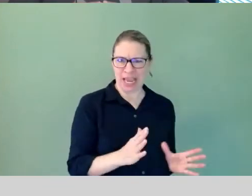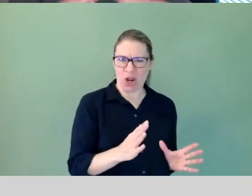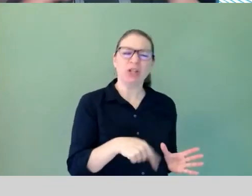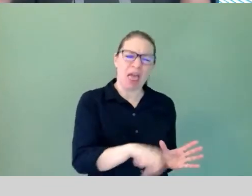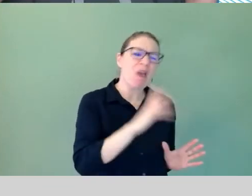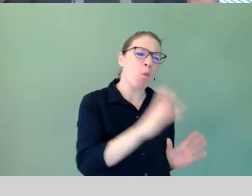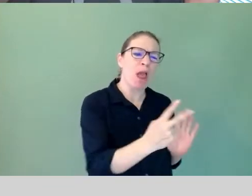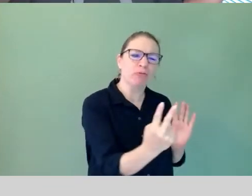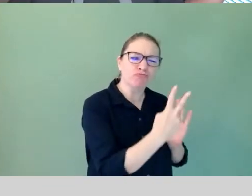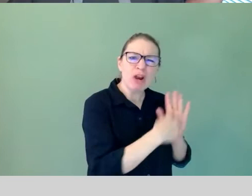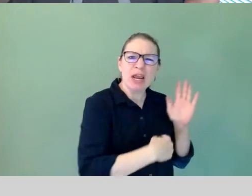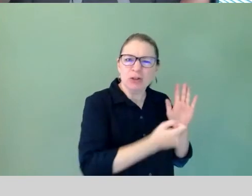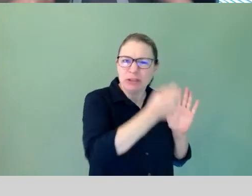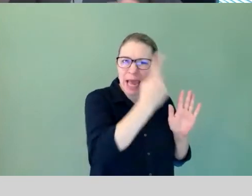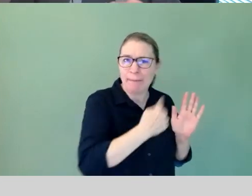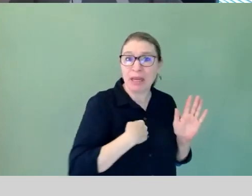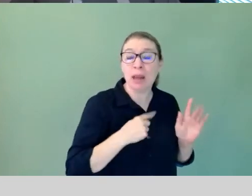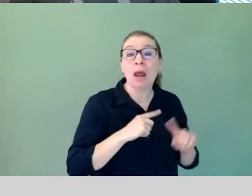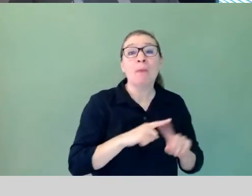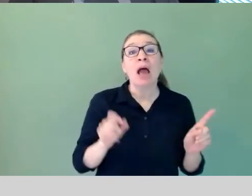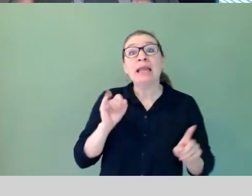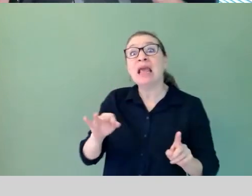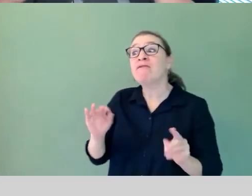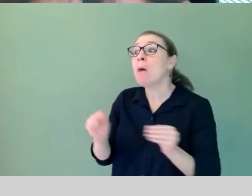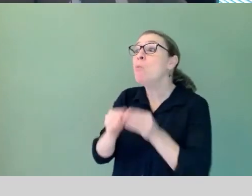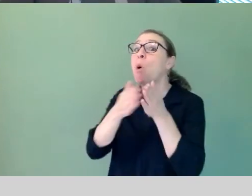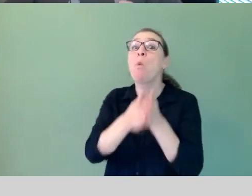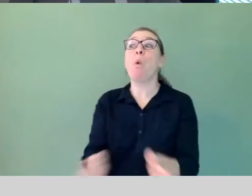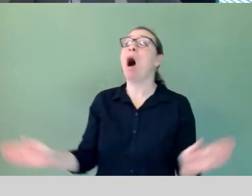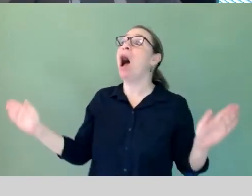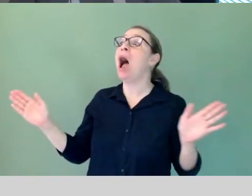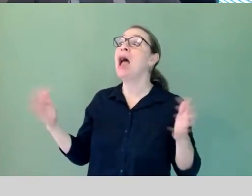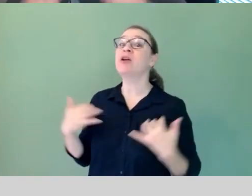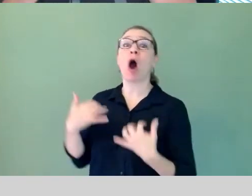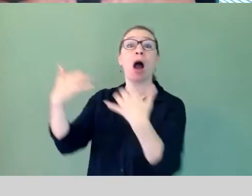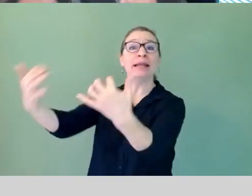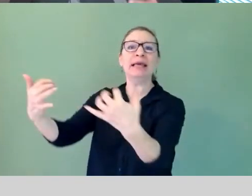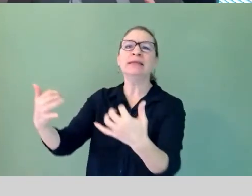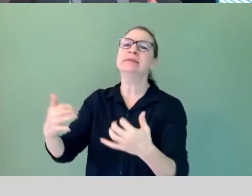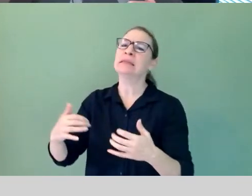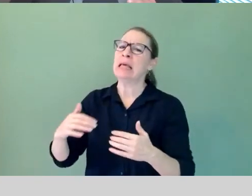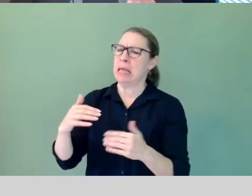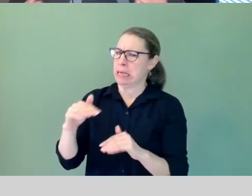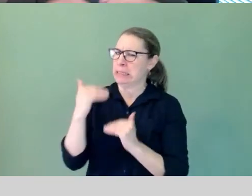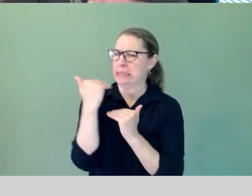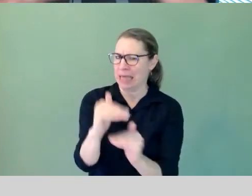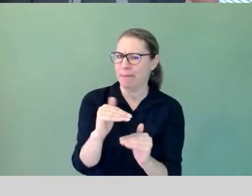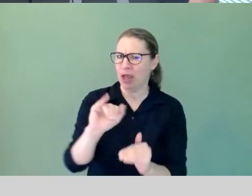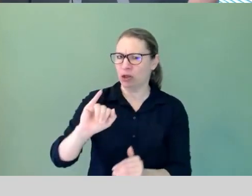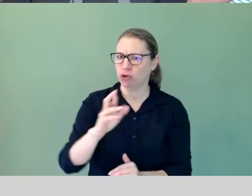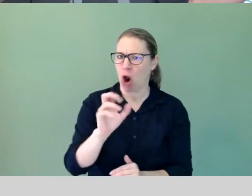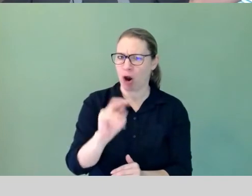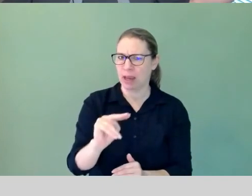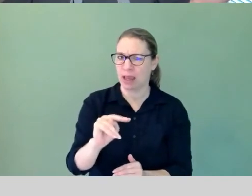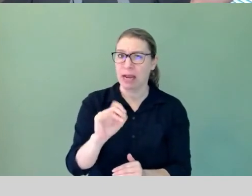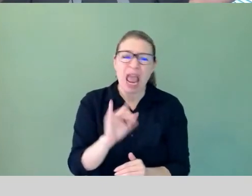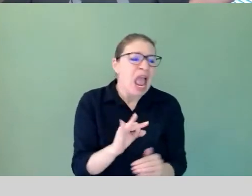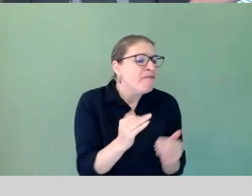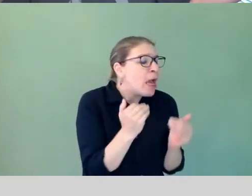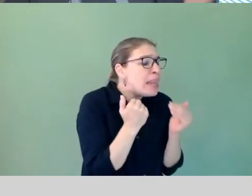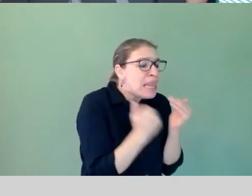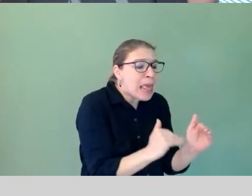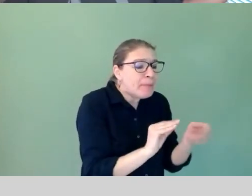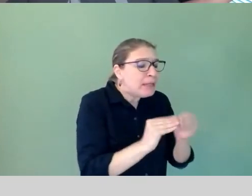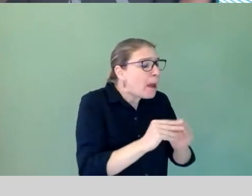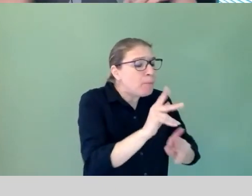the wider the audience you go, the less jargon you should use. If it's a super narrow set, you can use some jargon. If you are going to a